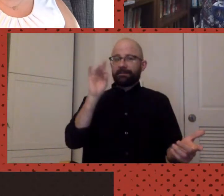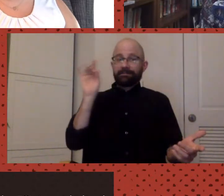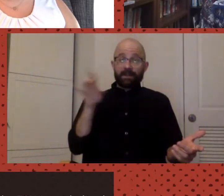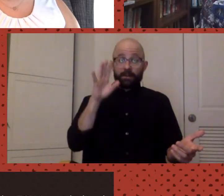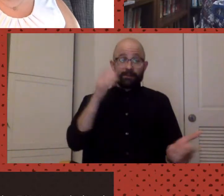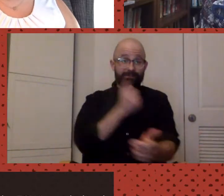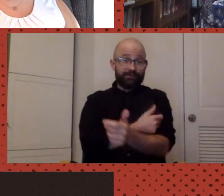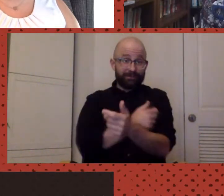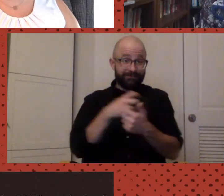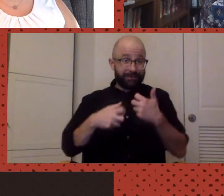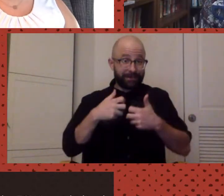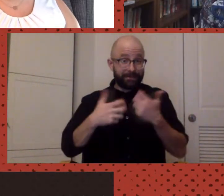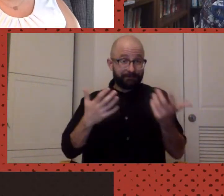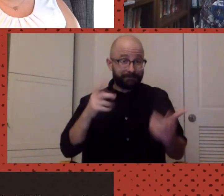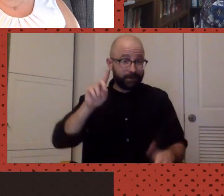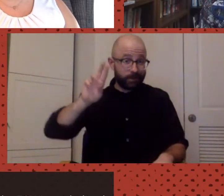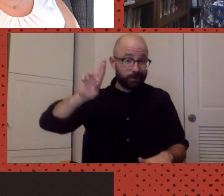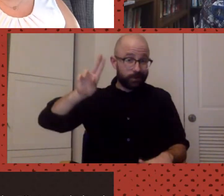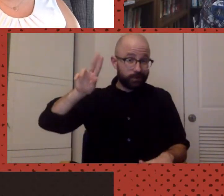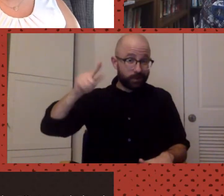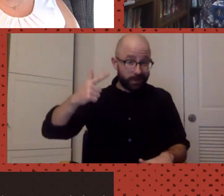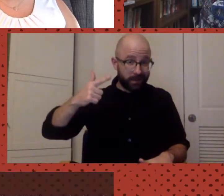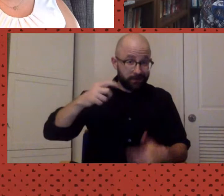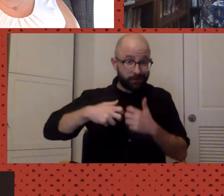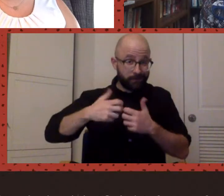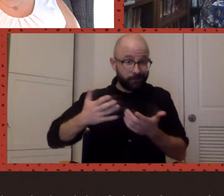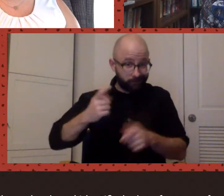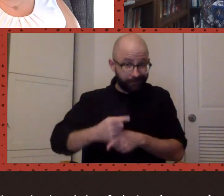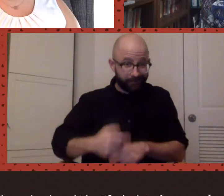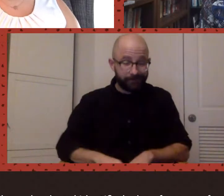drug problem, right? So